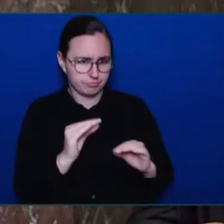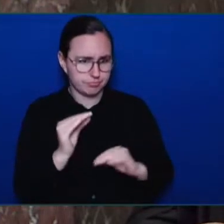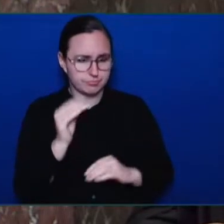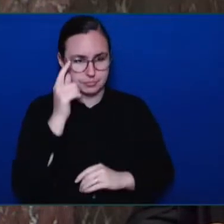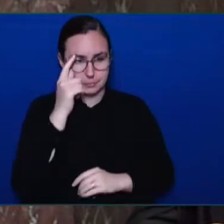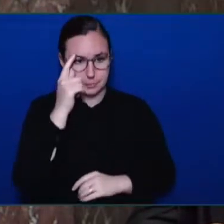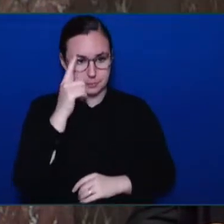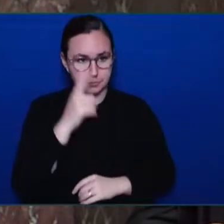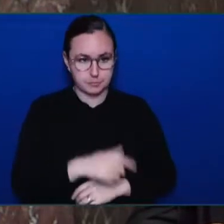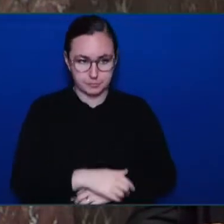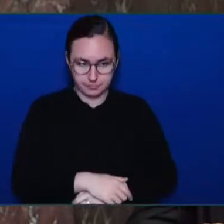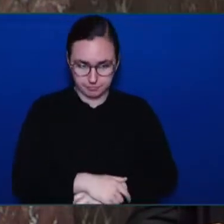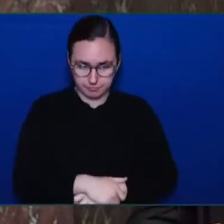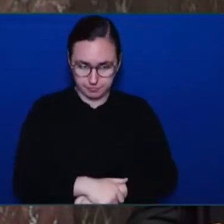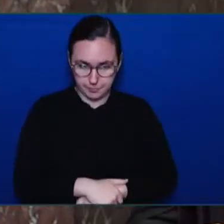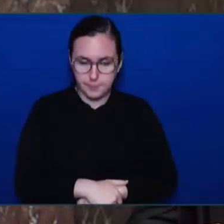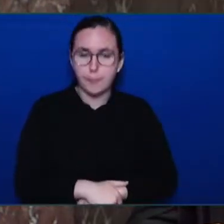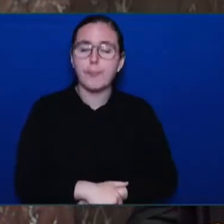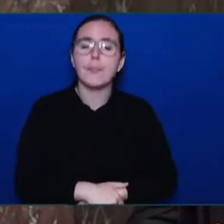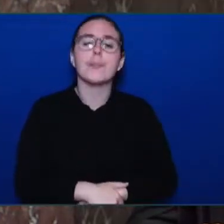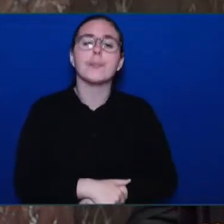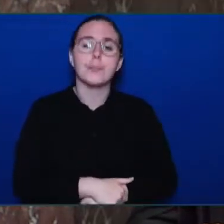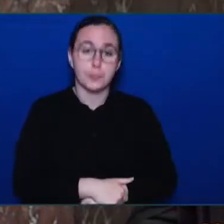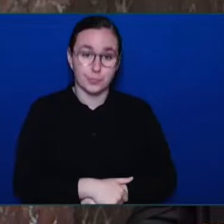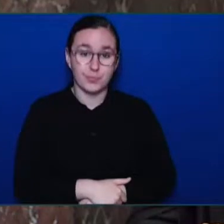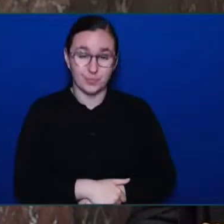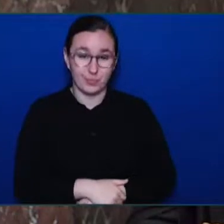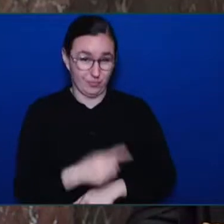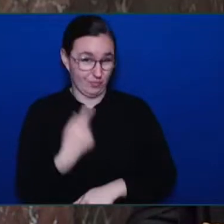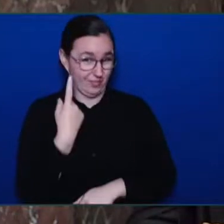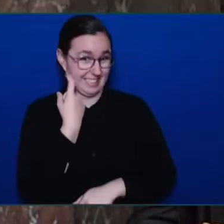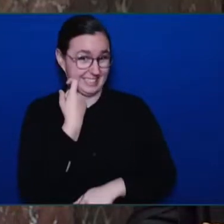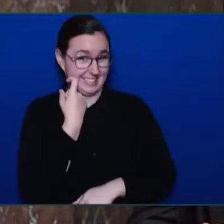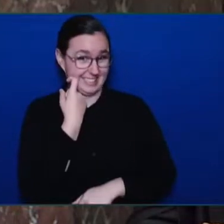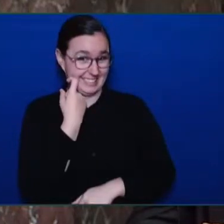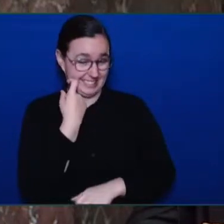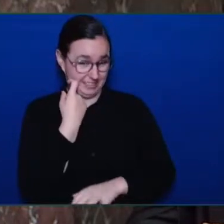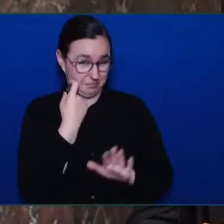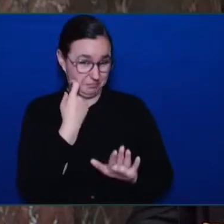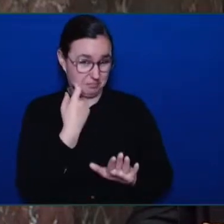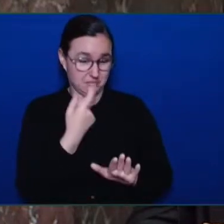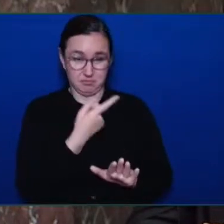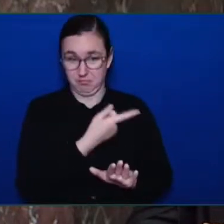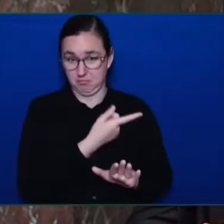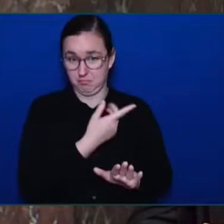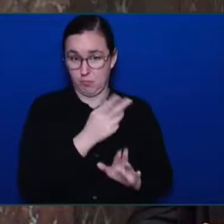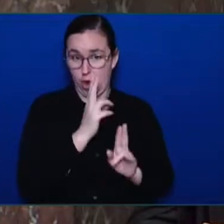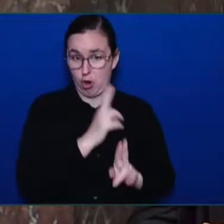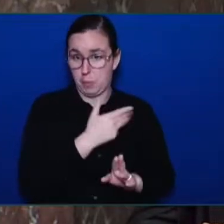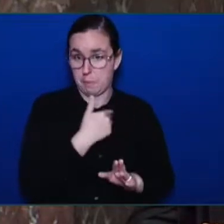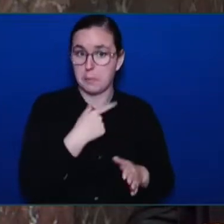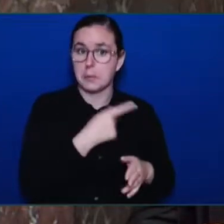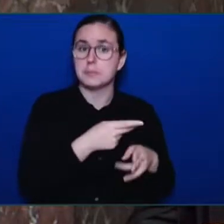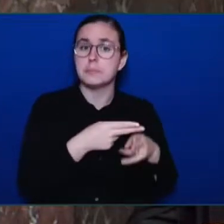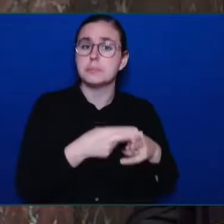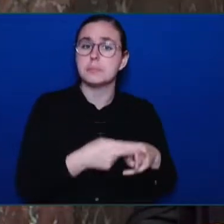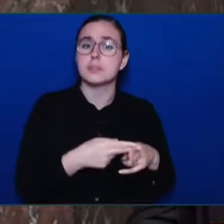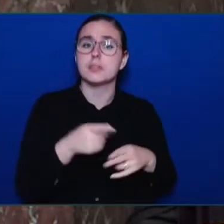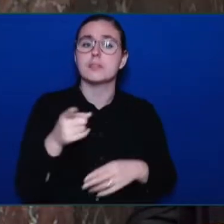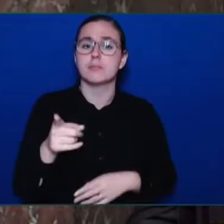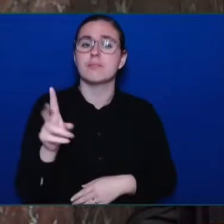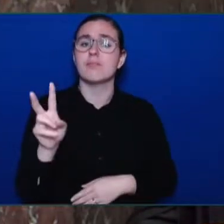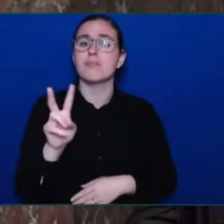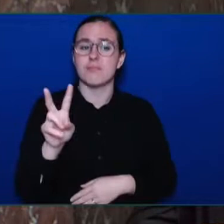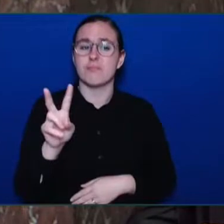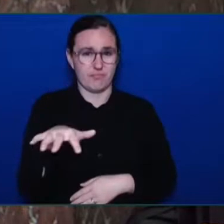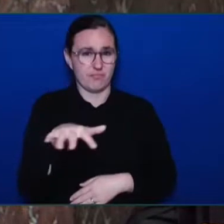the honourable member referred to the plan of the member for Vancouver Point Grey. I'm pleased the UBCM in a statement said that